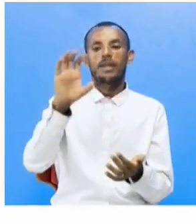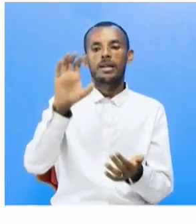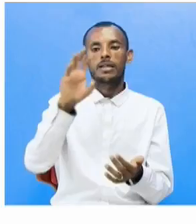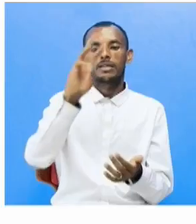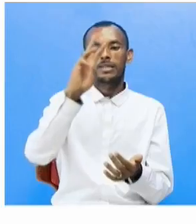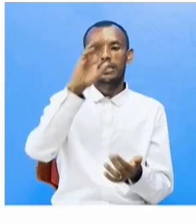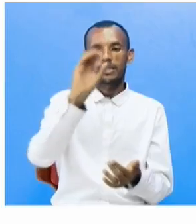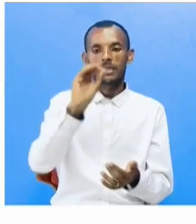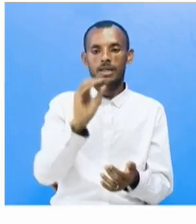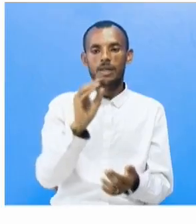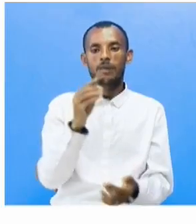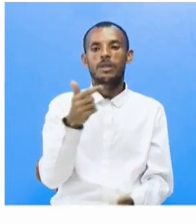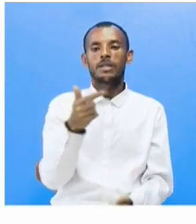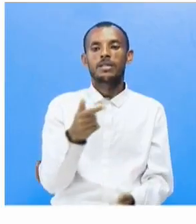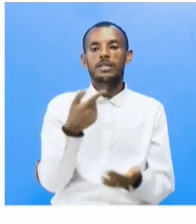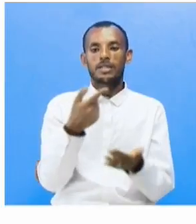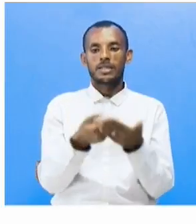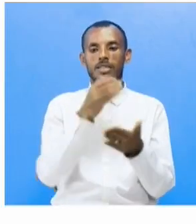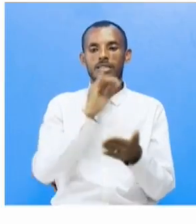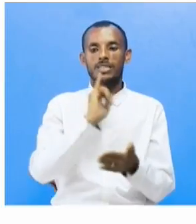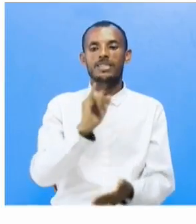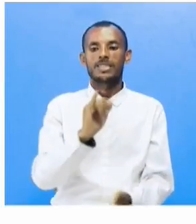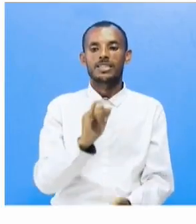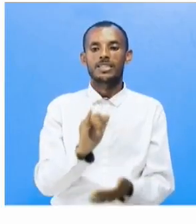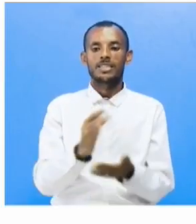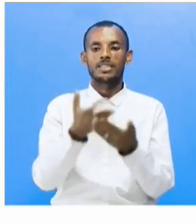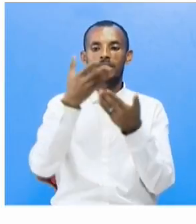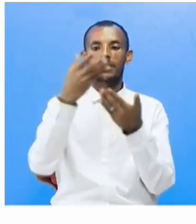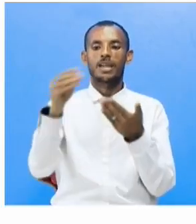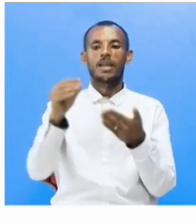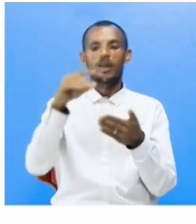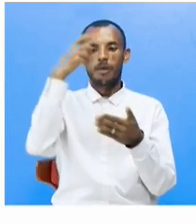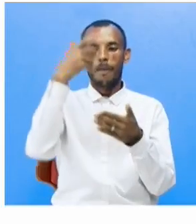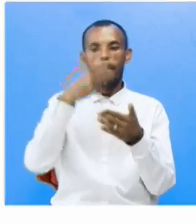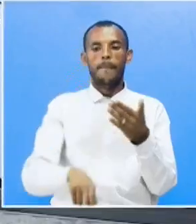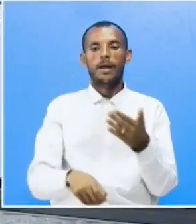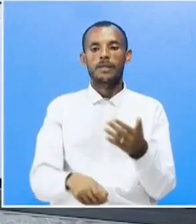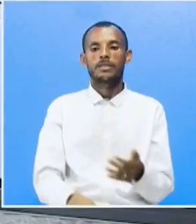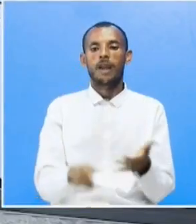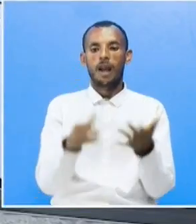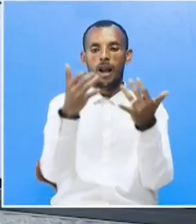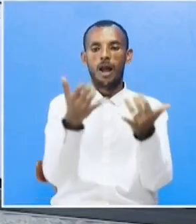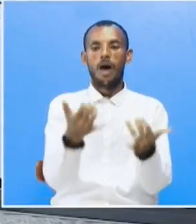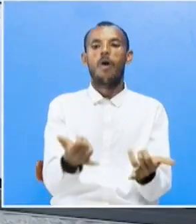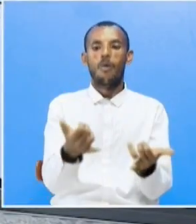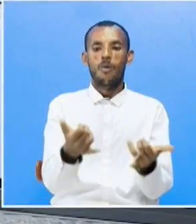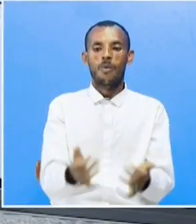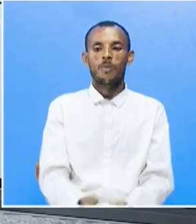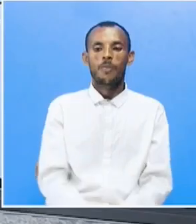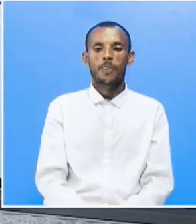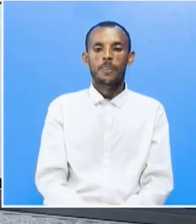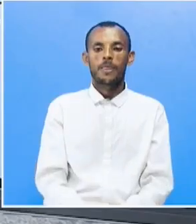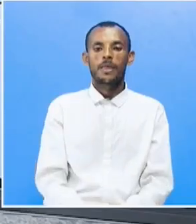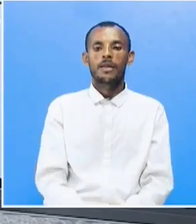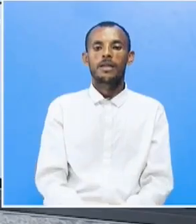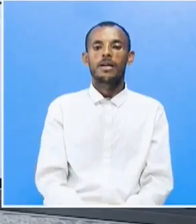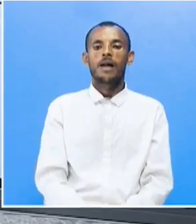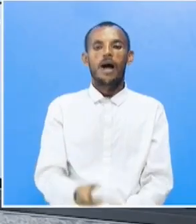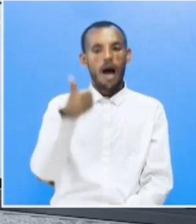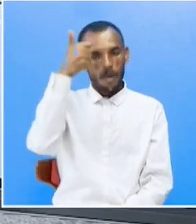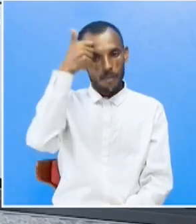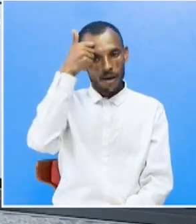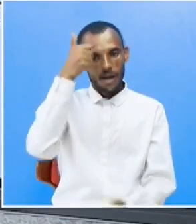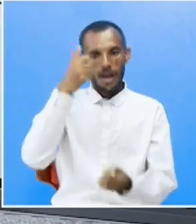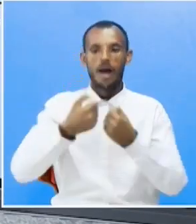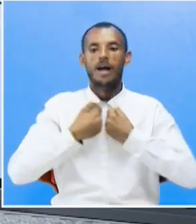4,560 birr. This is the selling price. Now, does Abel has